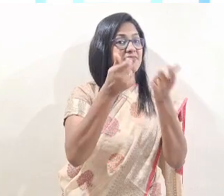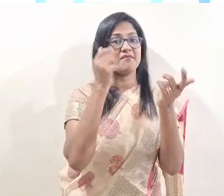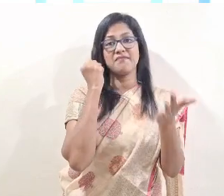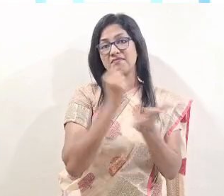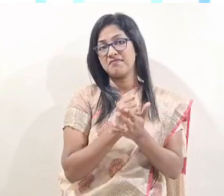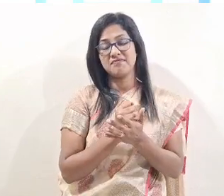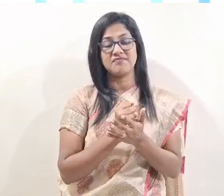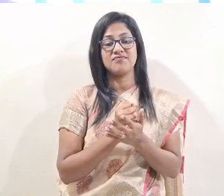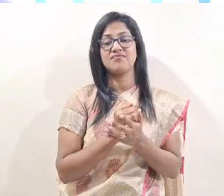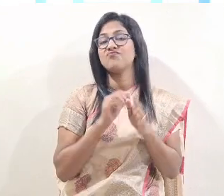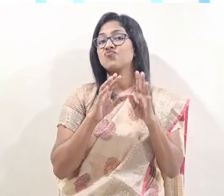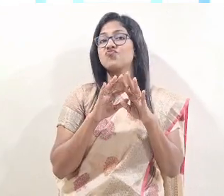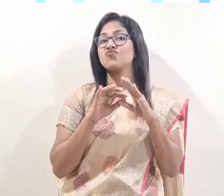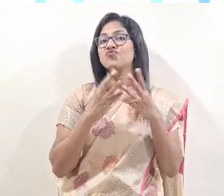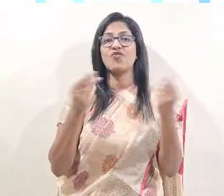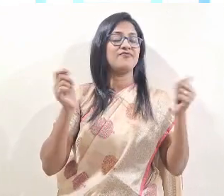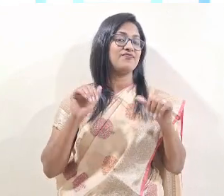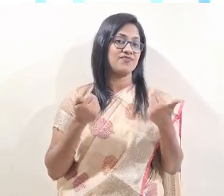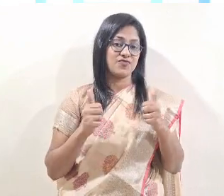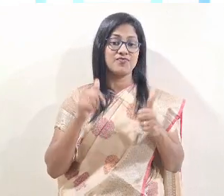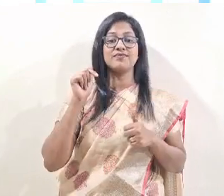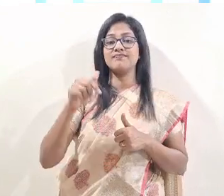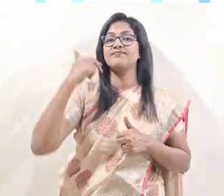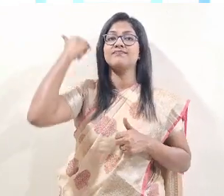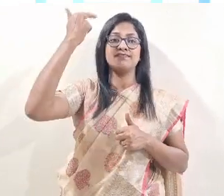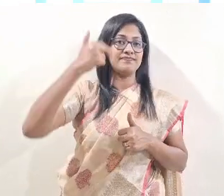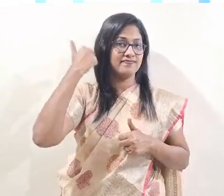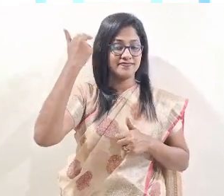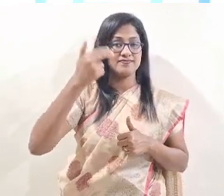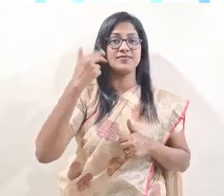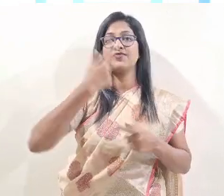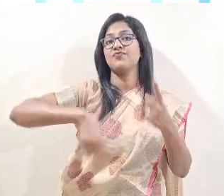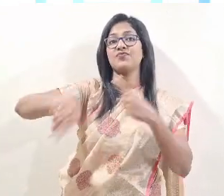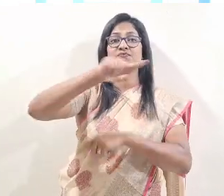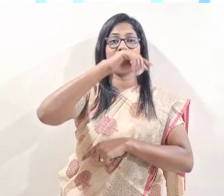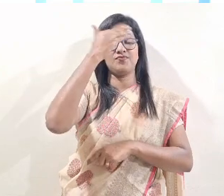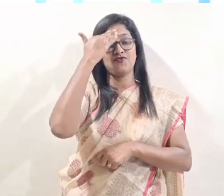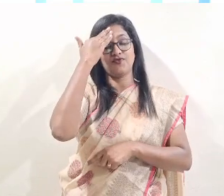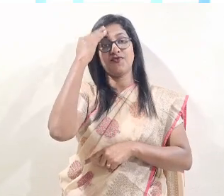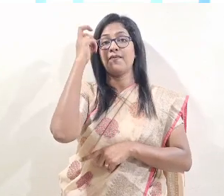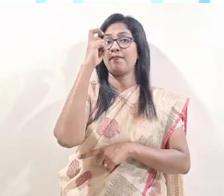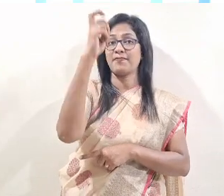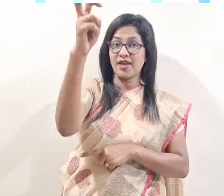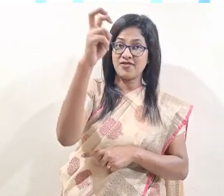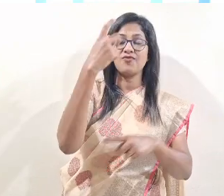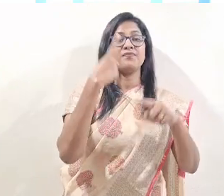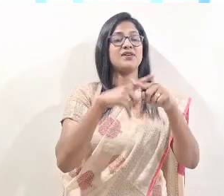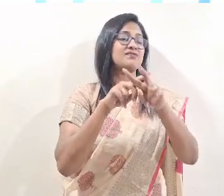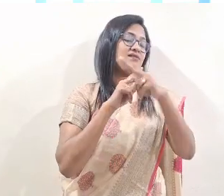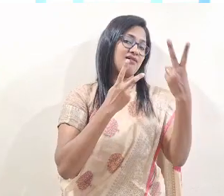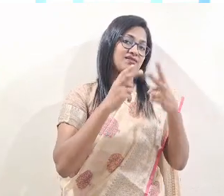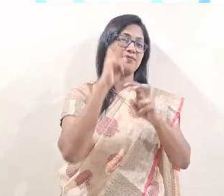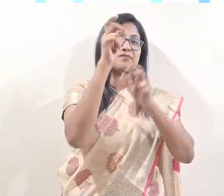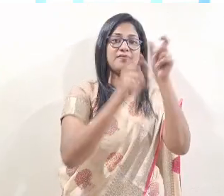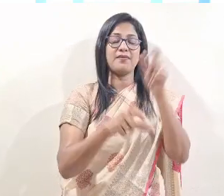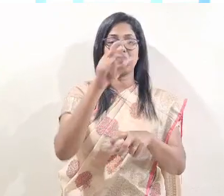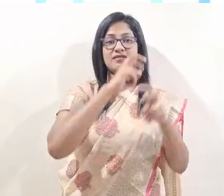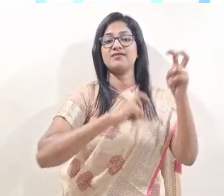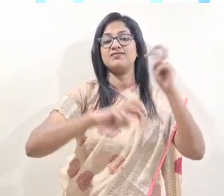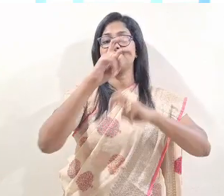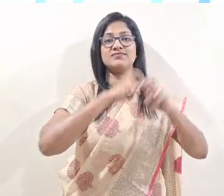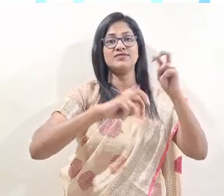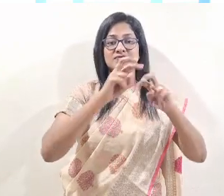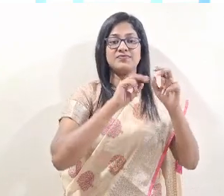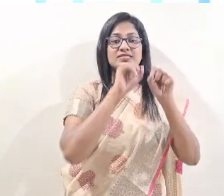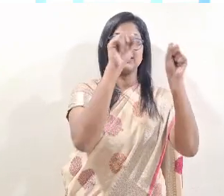it. So one of the reasons why we all know metros and other public transport systems are political